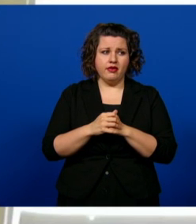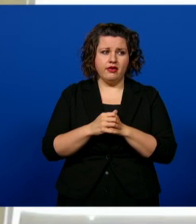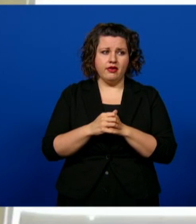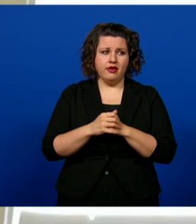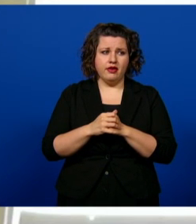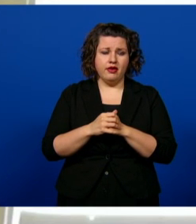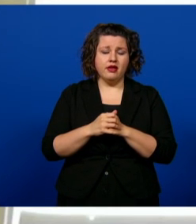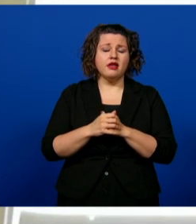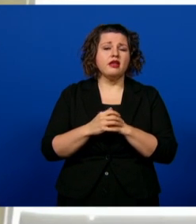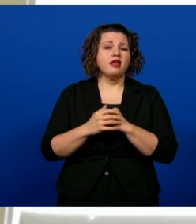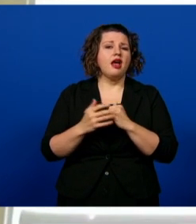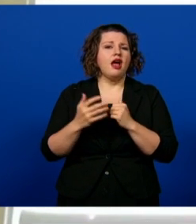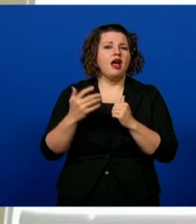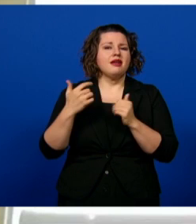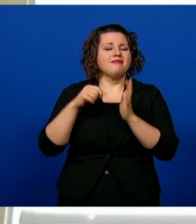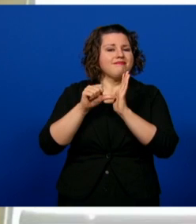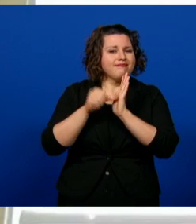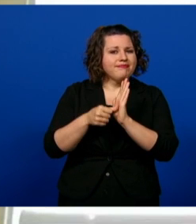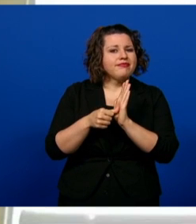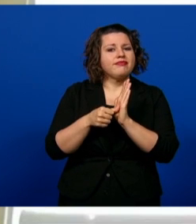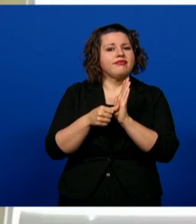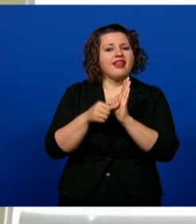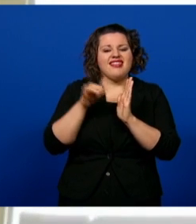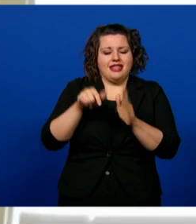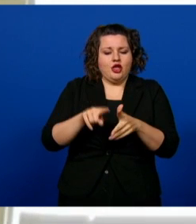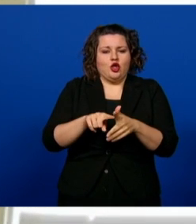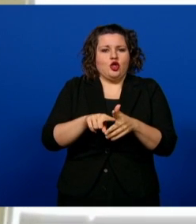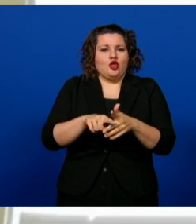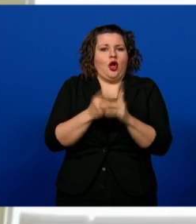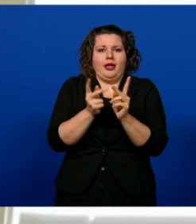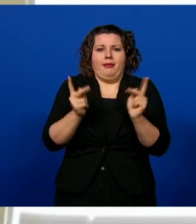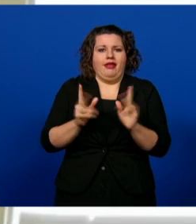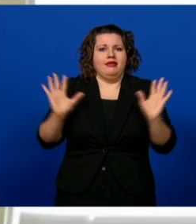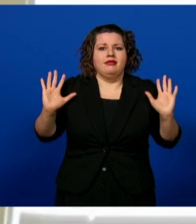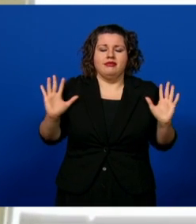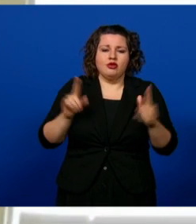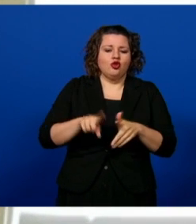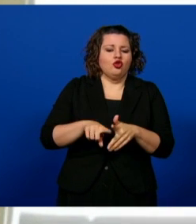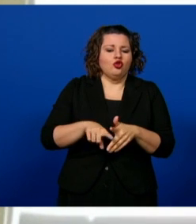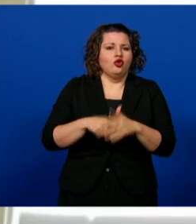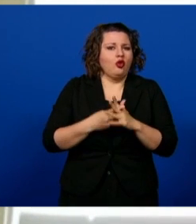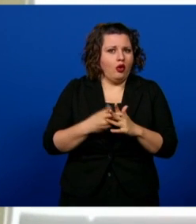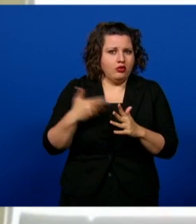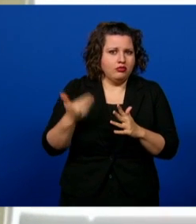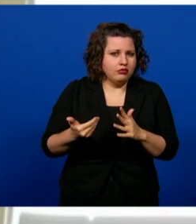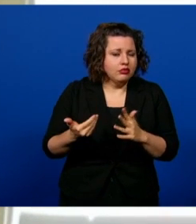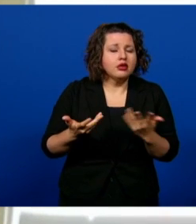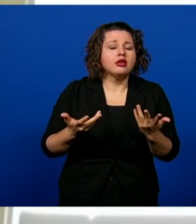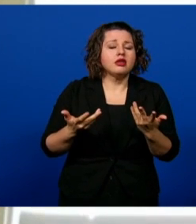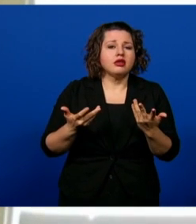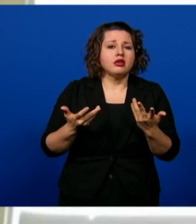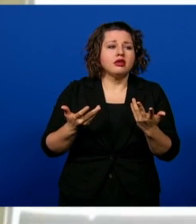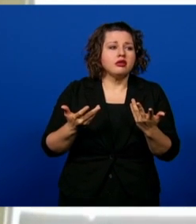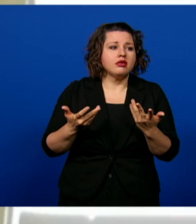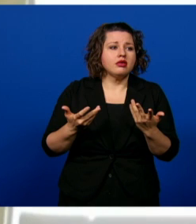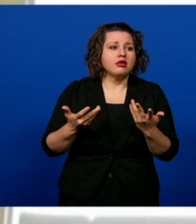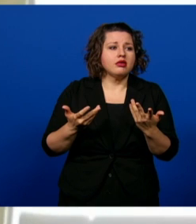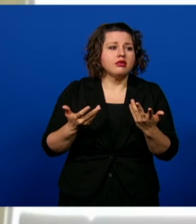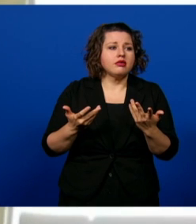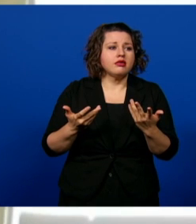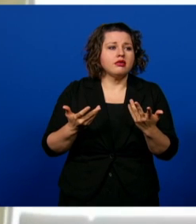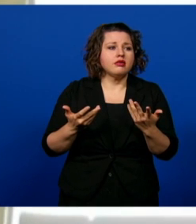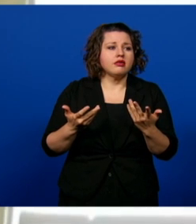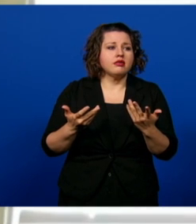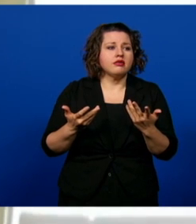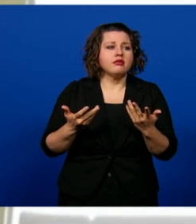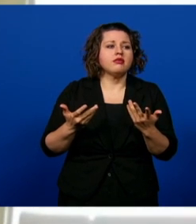Again, I think I would emphasize that this is a starting point, and I think I would also say again that just like many